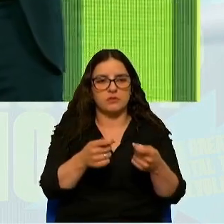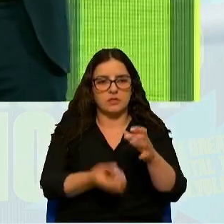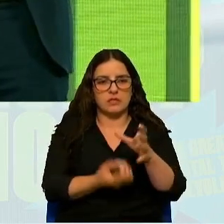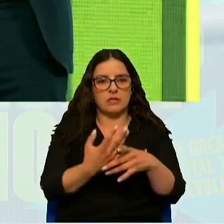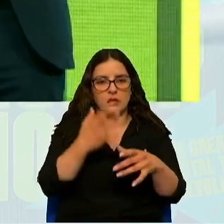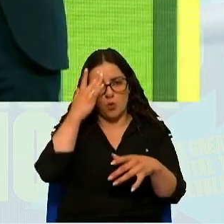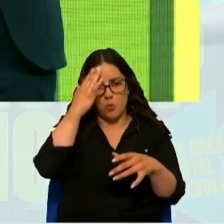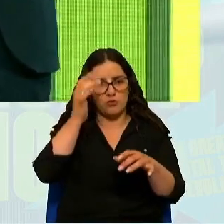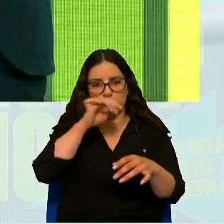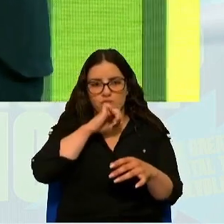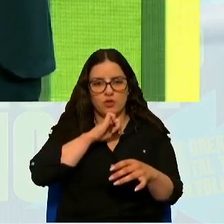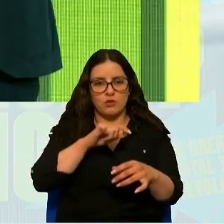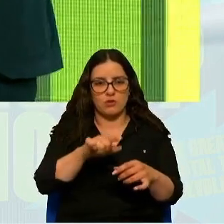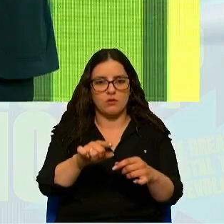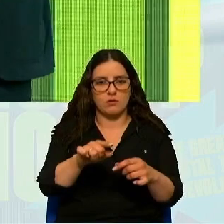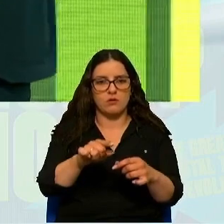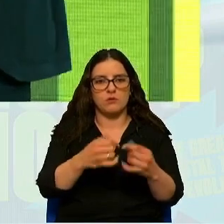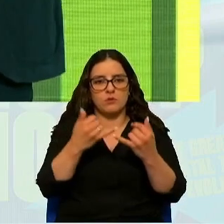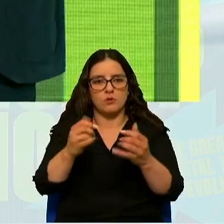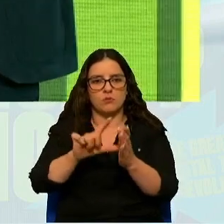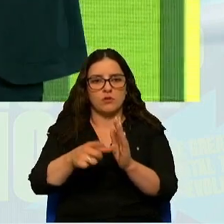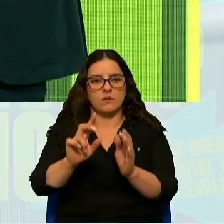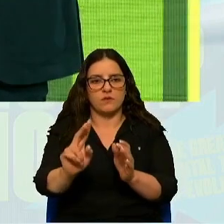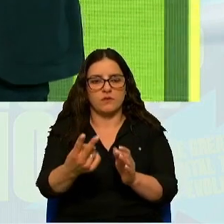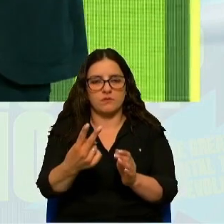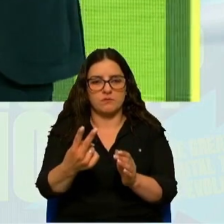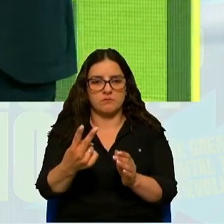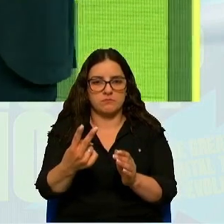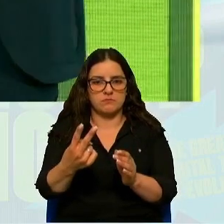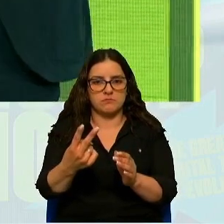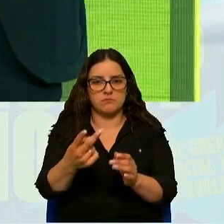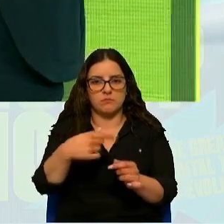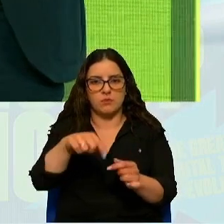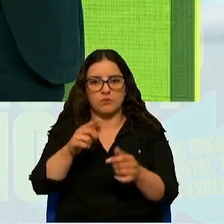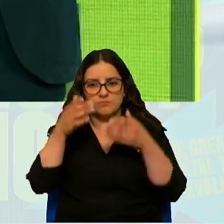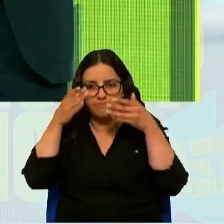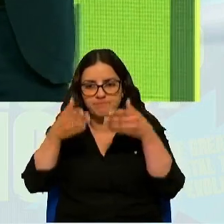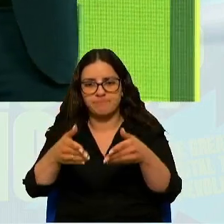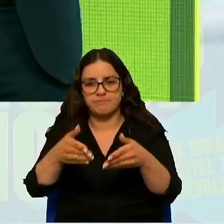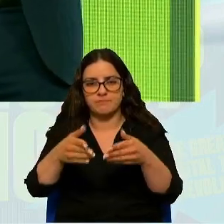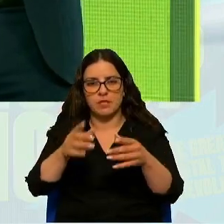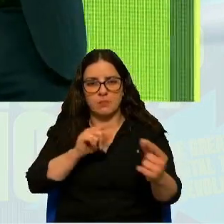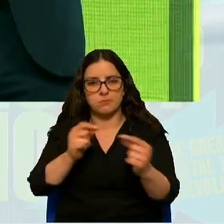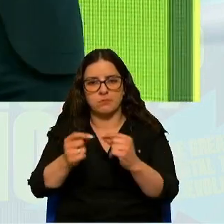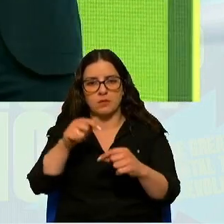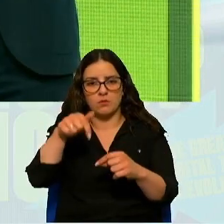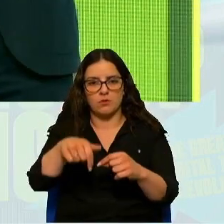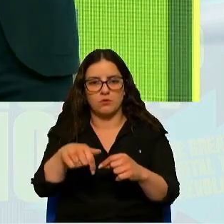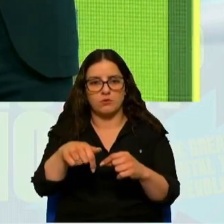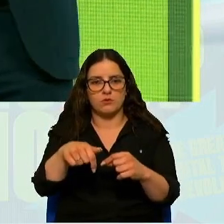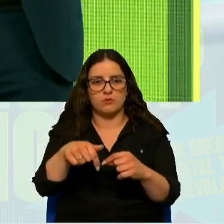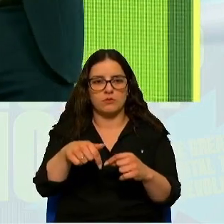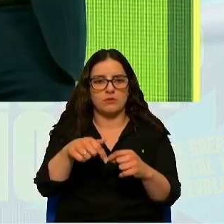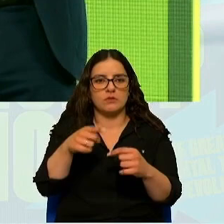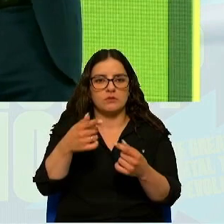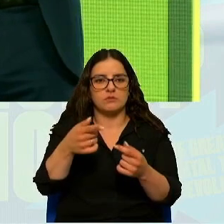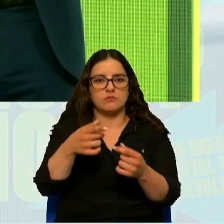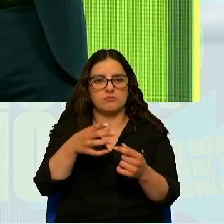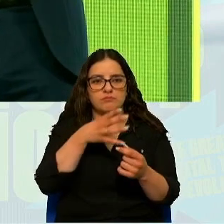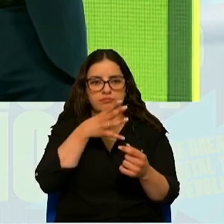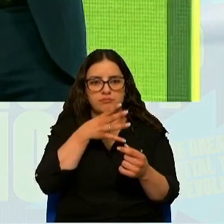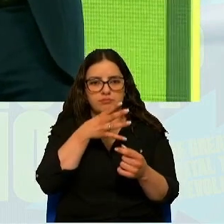terms of random figures, and 2 projects that we are focusing our discussion on, which is